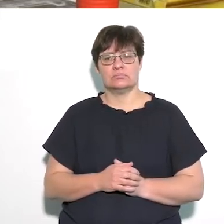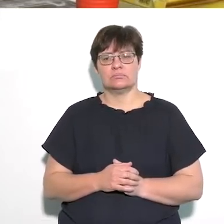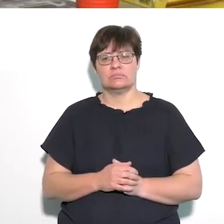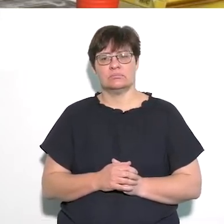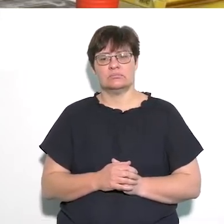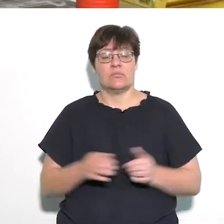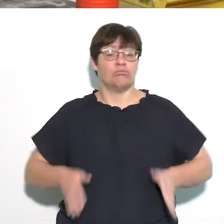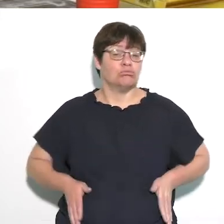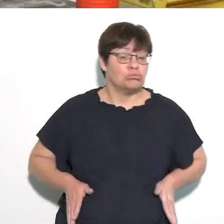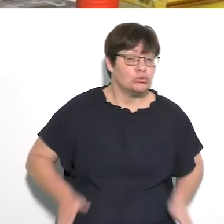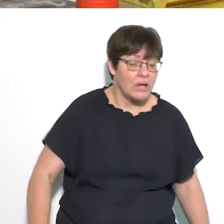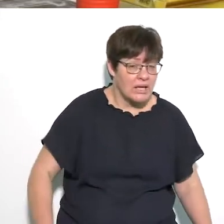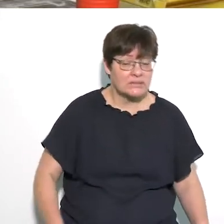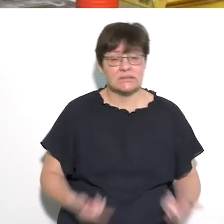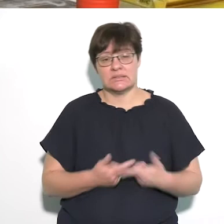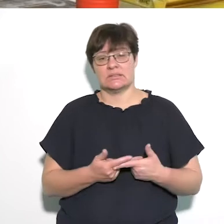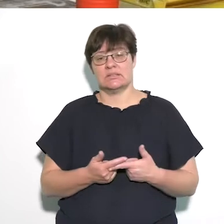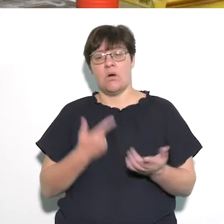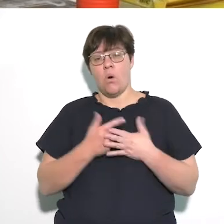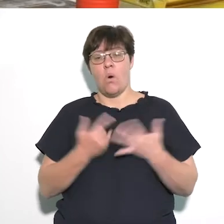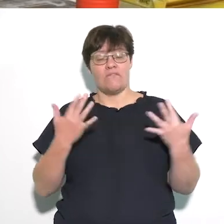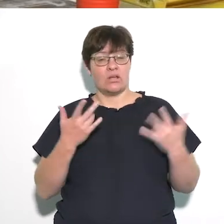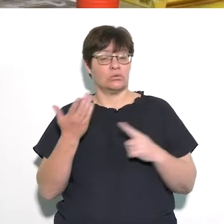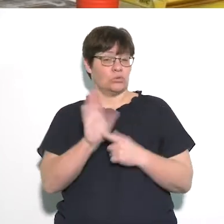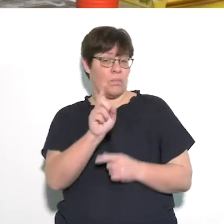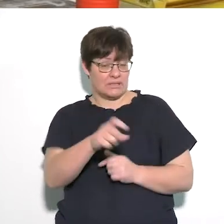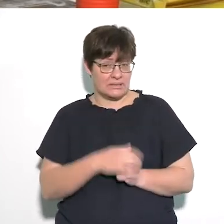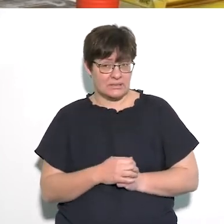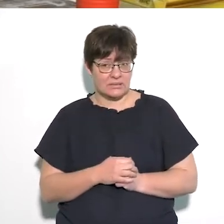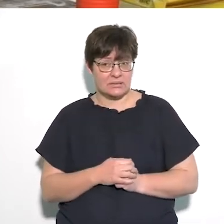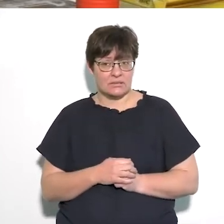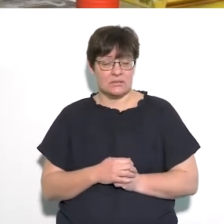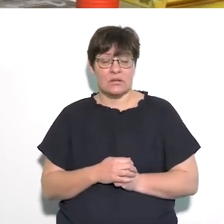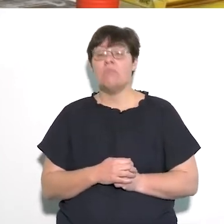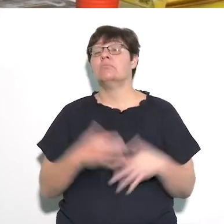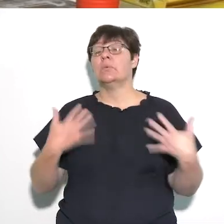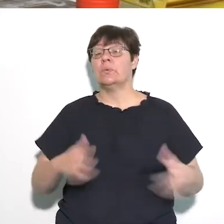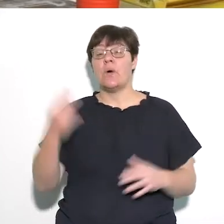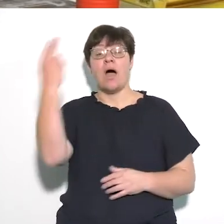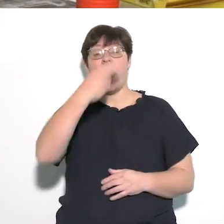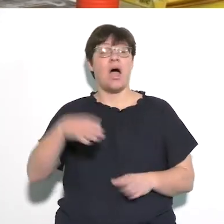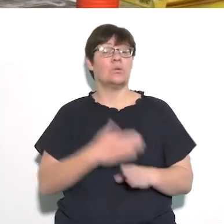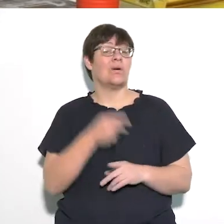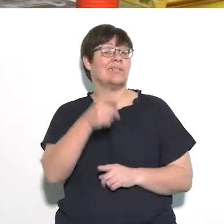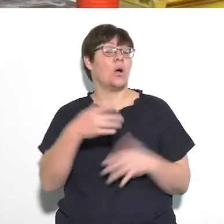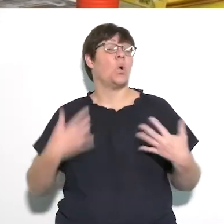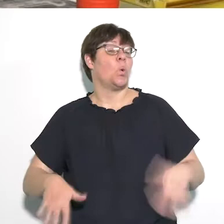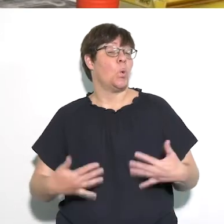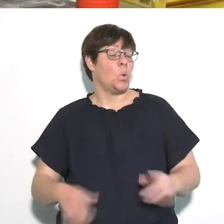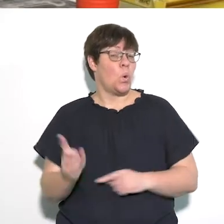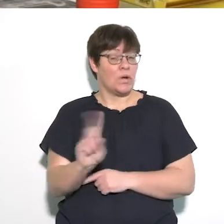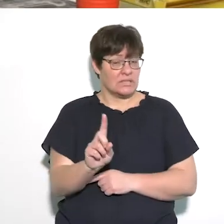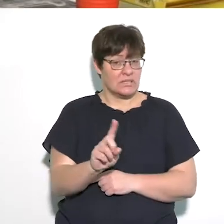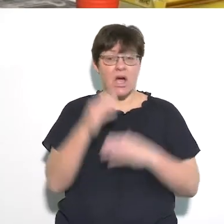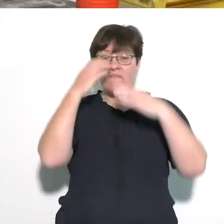Okay, are they wearing a dress? And you want their fingers to show. Now, what is great about this artwork is that the